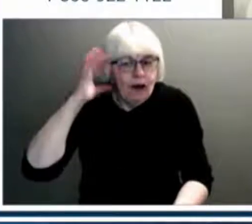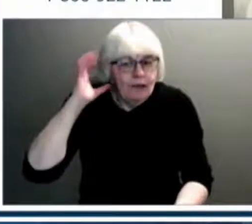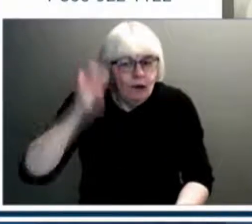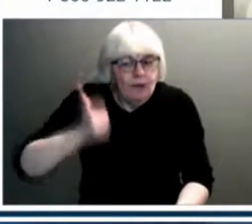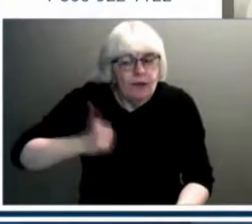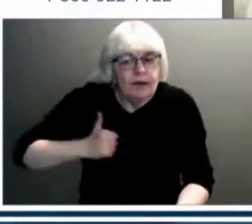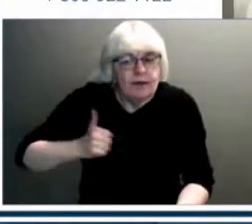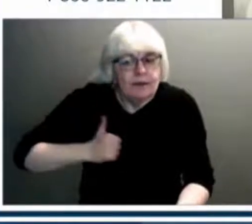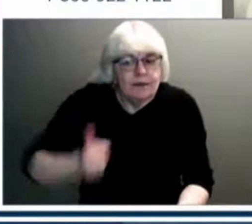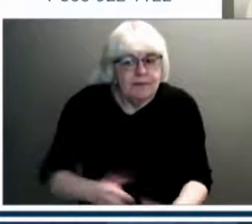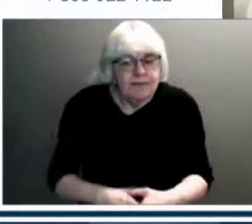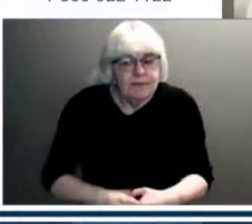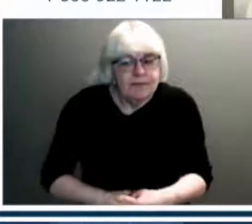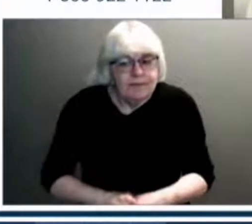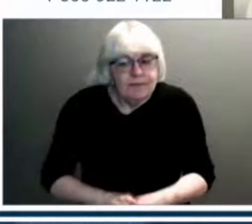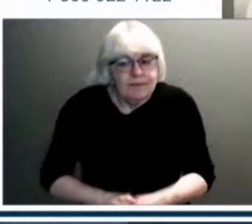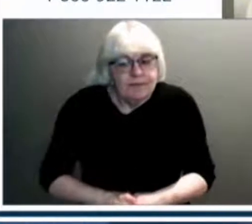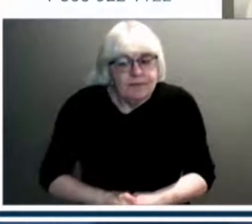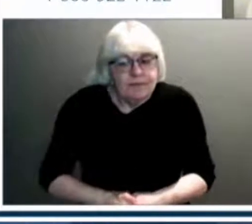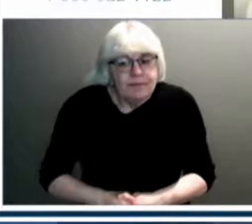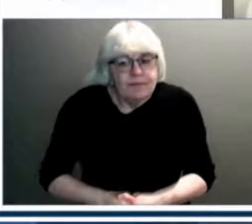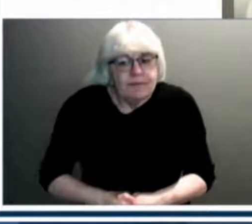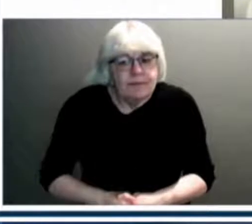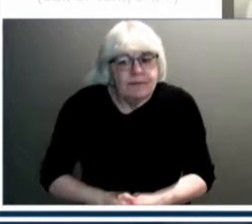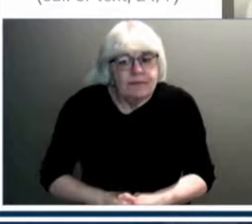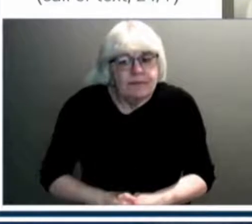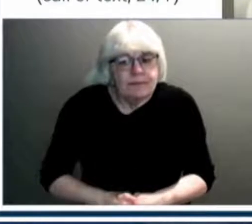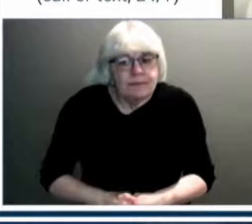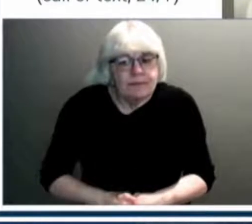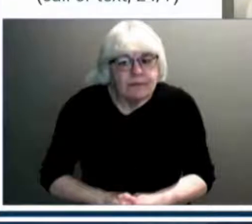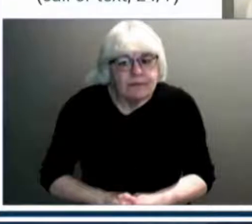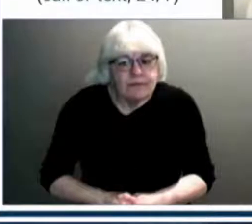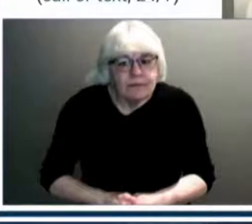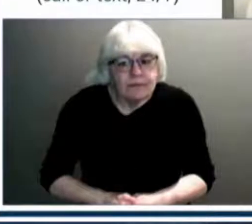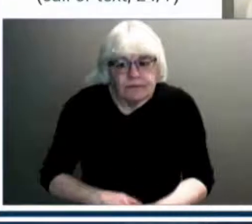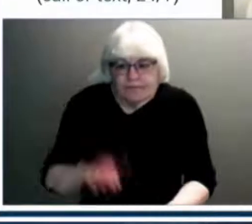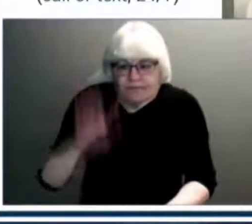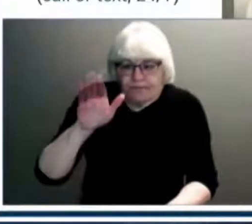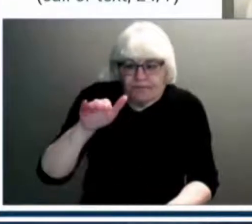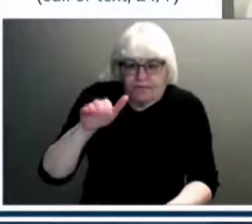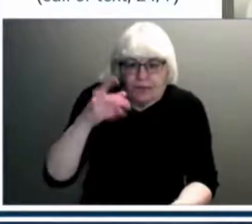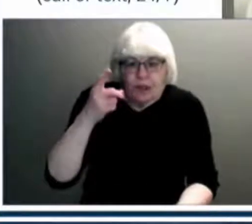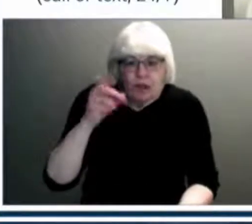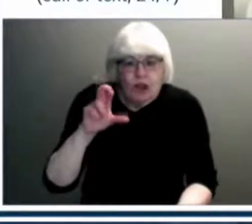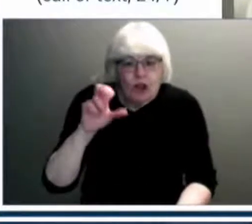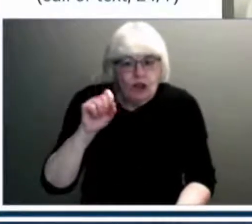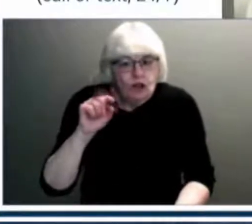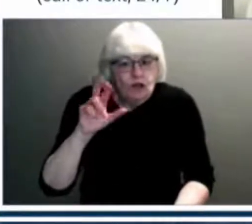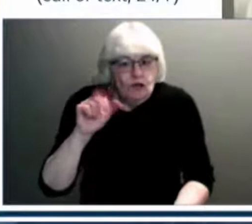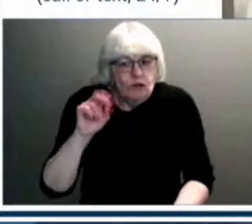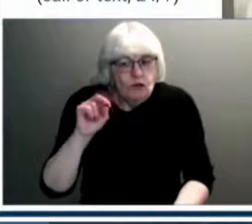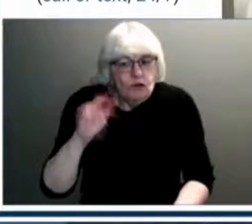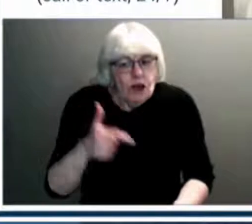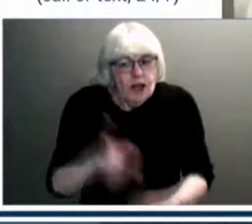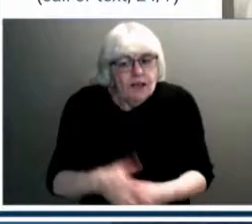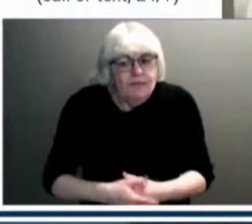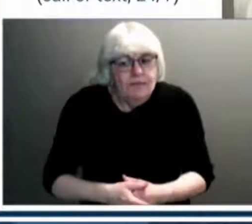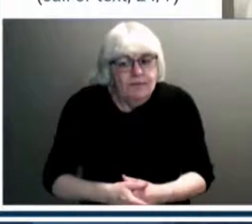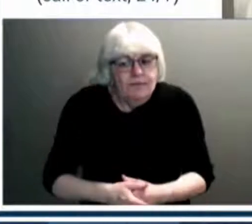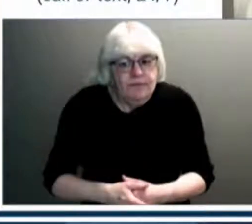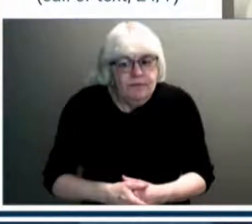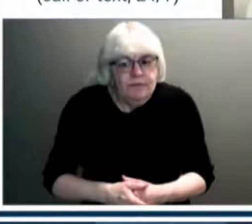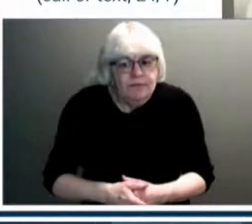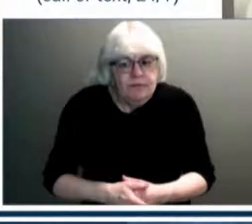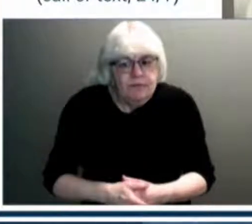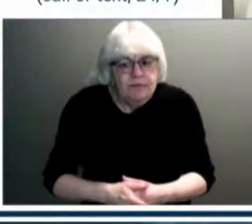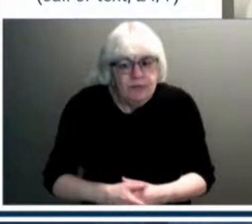Thank you. Dr. Strang, we heard today that Canada has enough doses for a fourth dose. Is that something that public